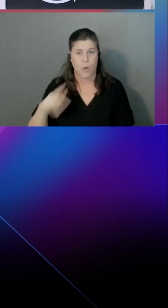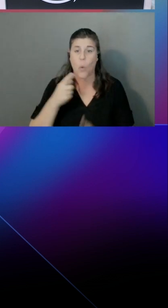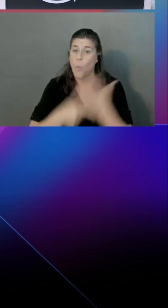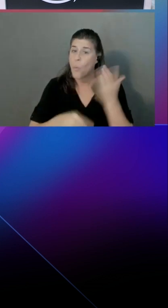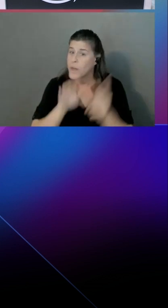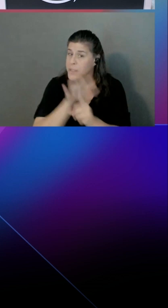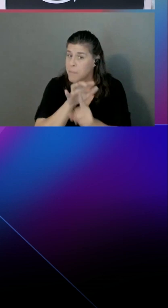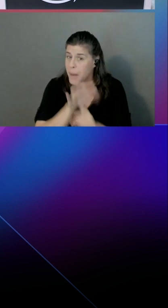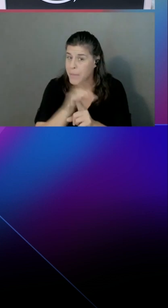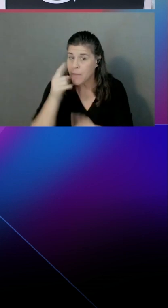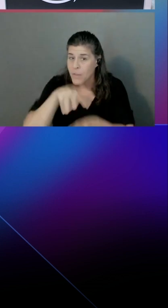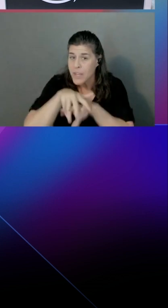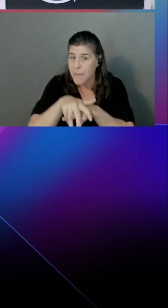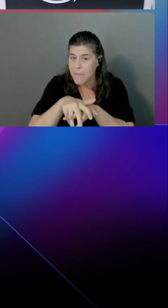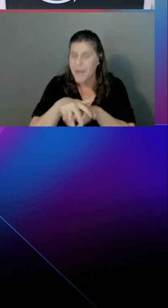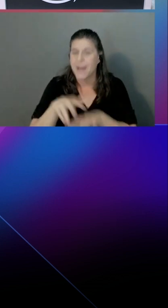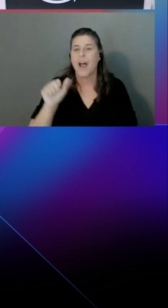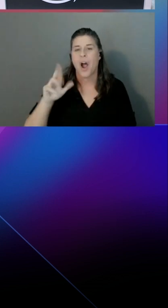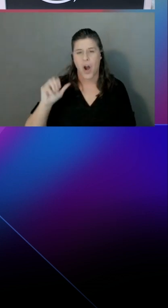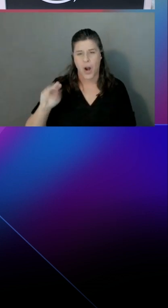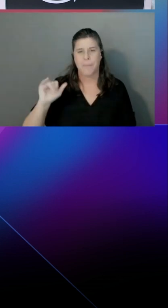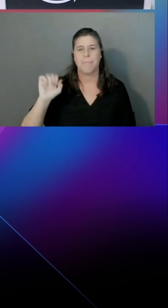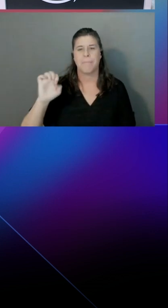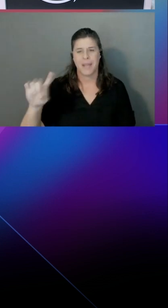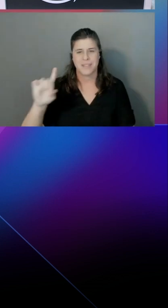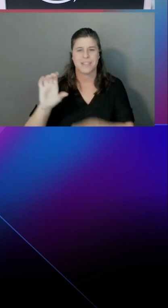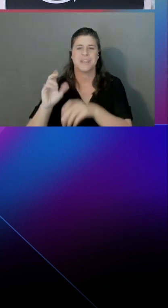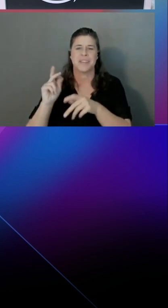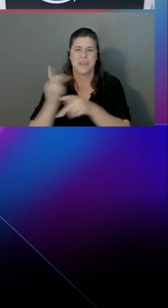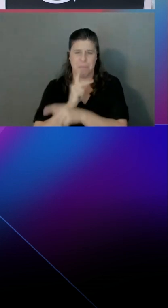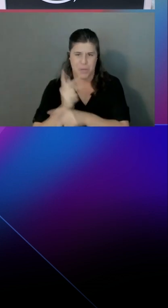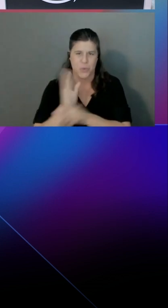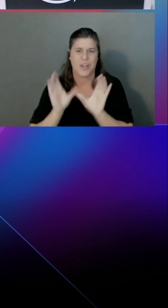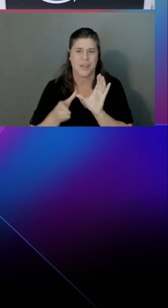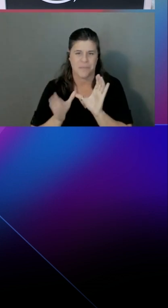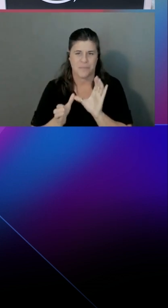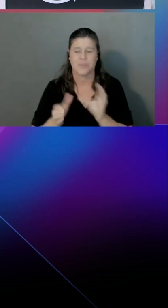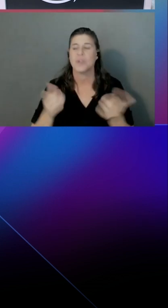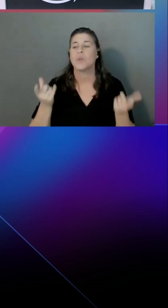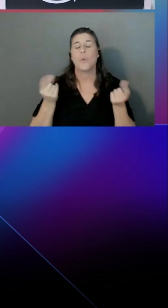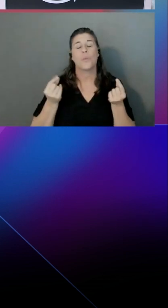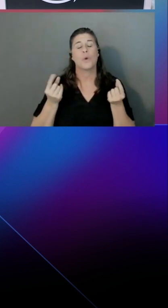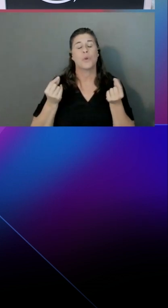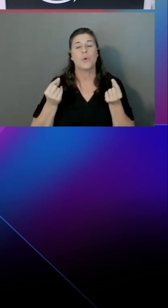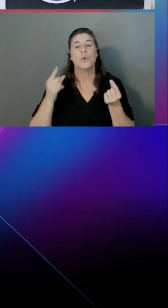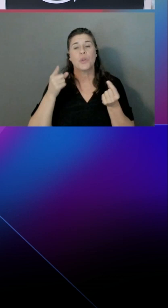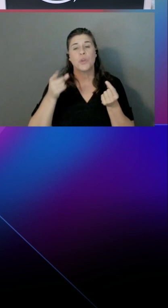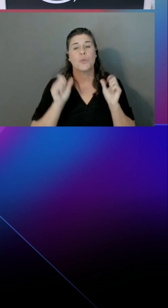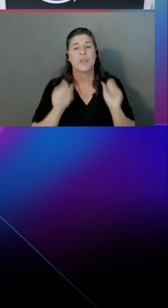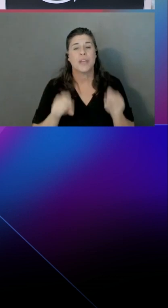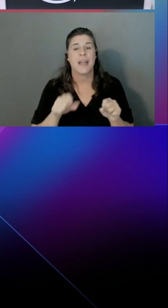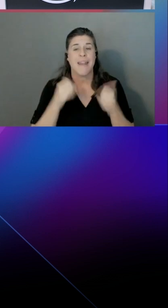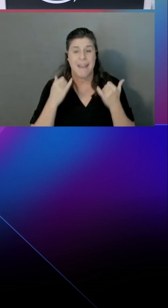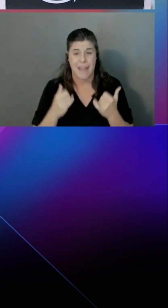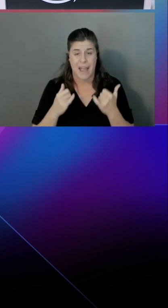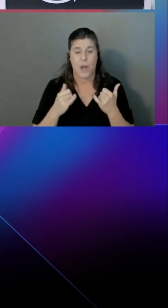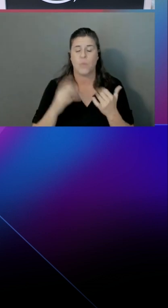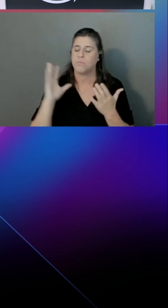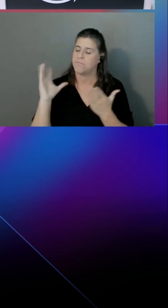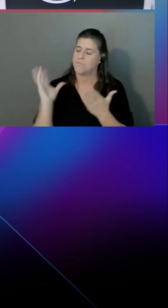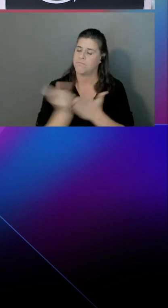environment? ARM-based compute, right? So what you can do is you can now start to take advantage of spinning